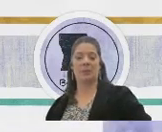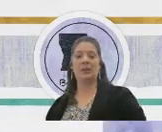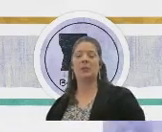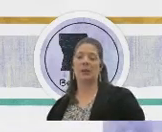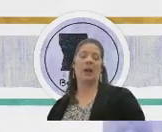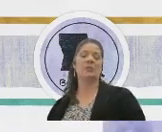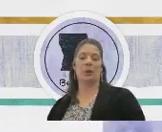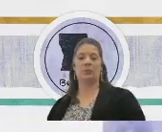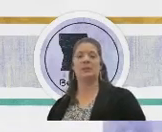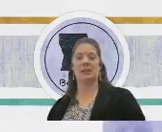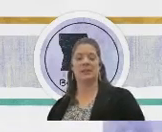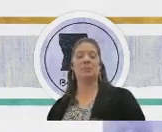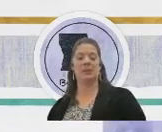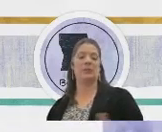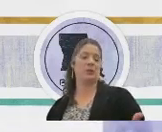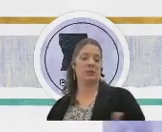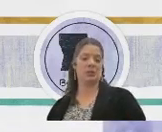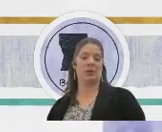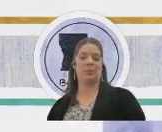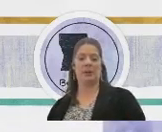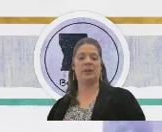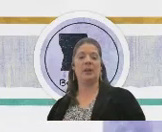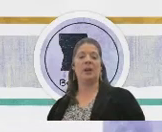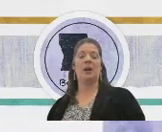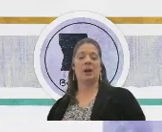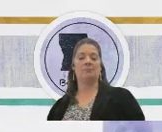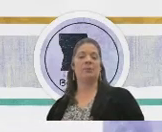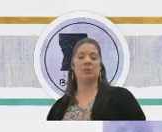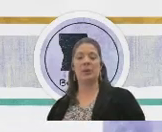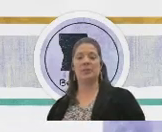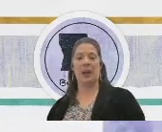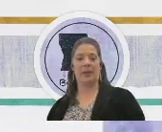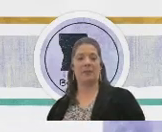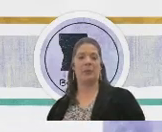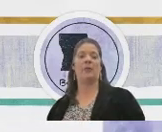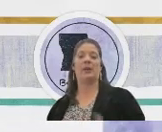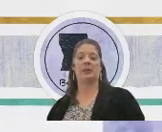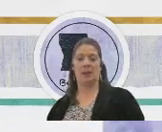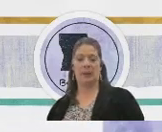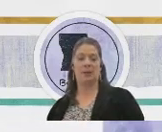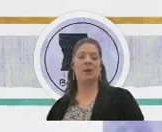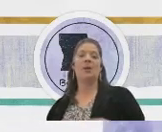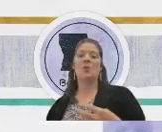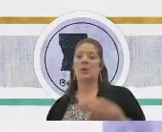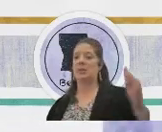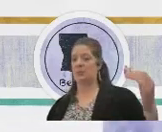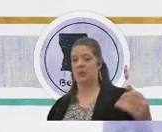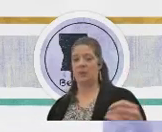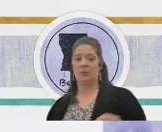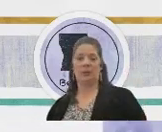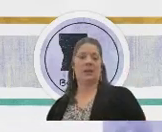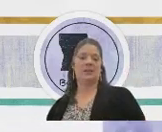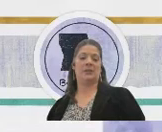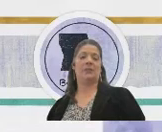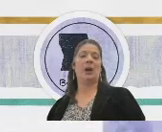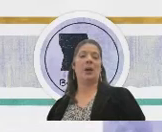cut off completely. We're going to have to work with Louisiana State Police for a transitionary period, but just wanted to flag that for you all that it is coming up. We did